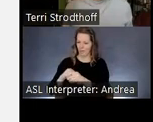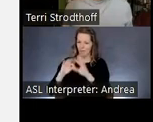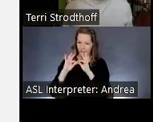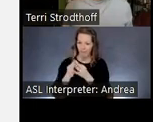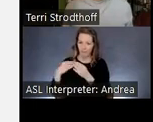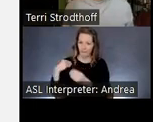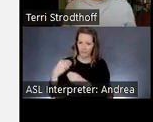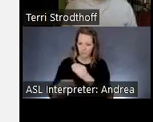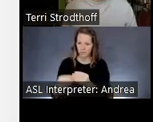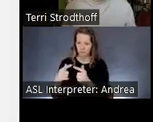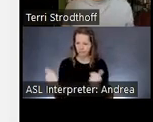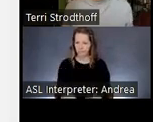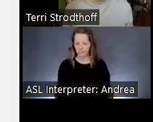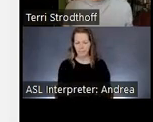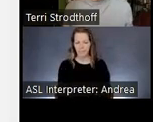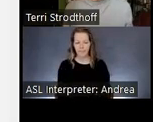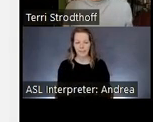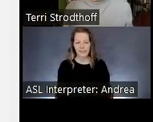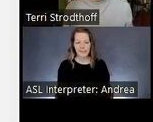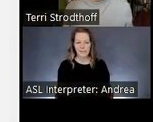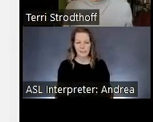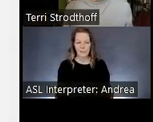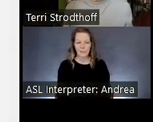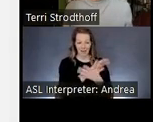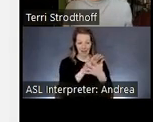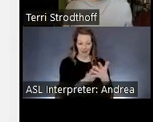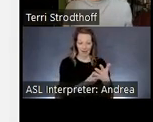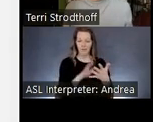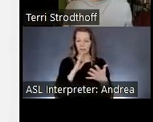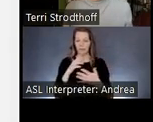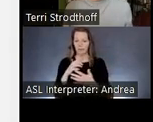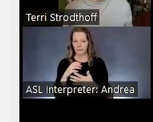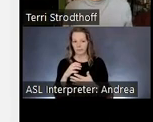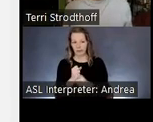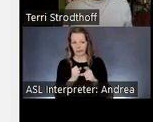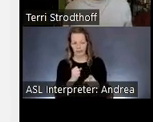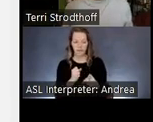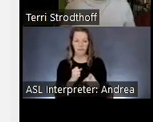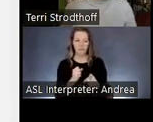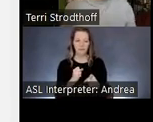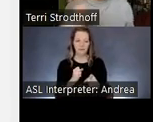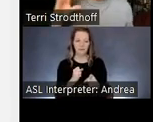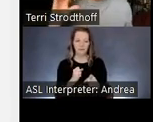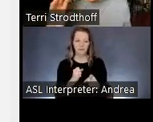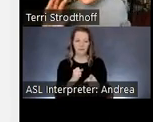So so the way that we have operationalized it, sorry about this, in the way that we do the work is to